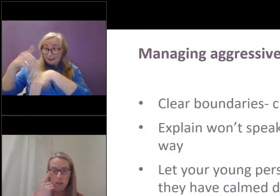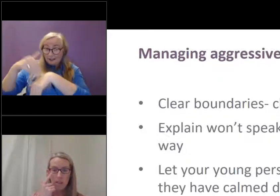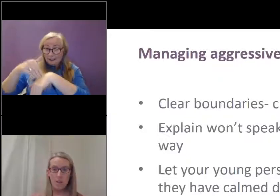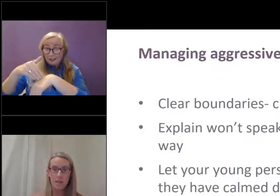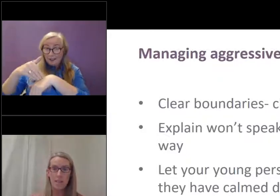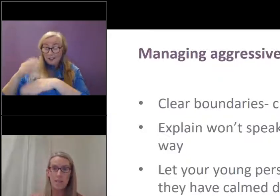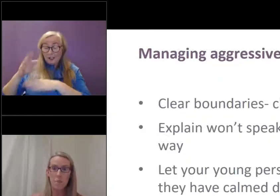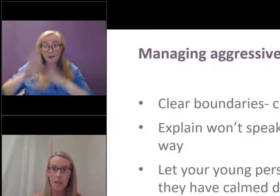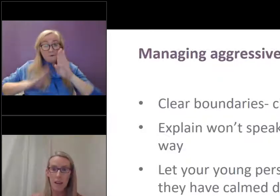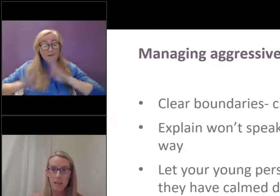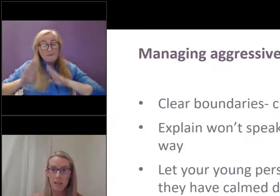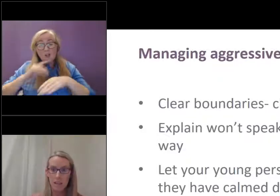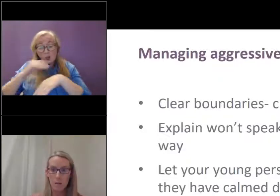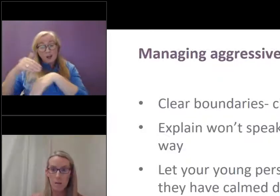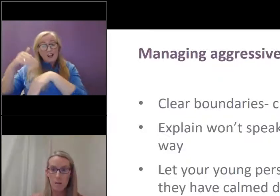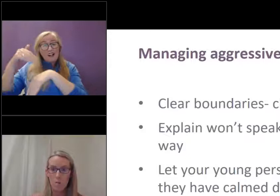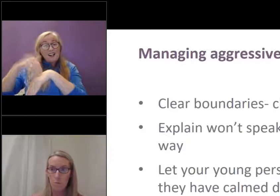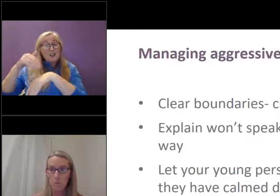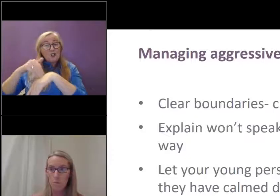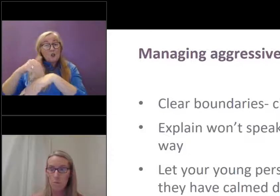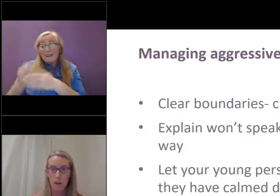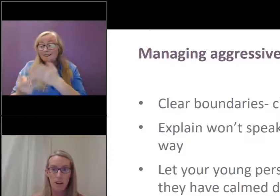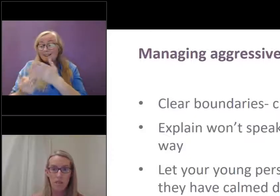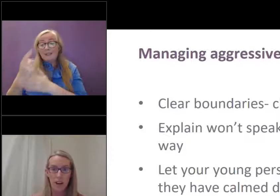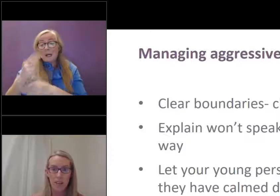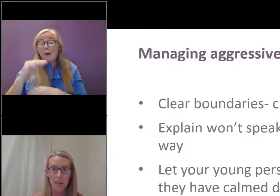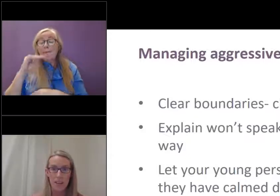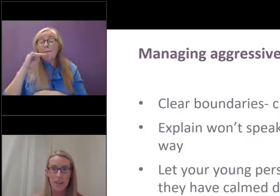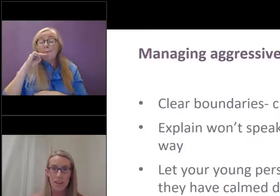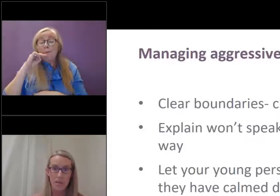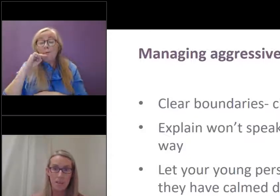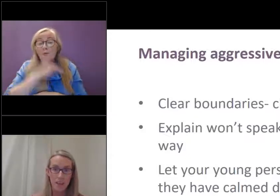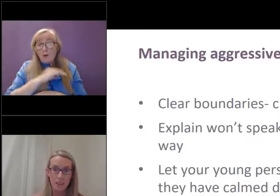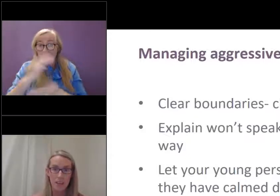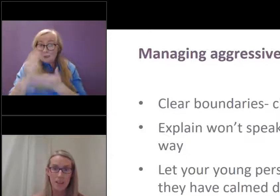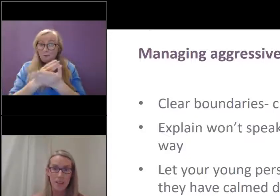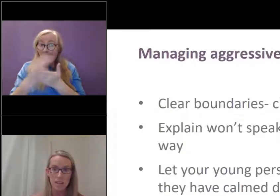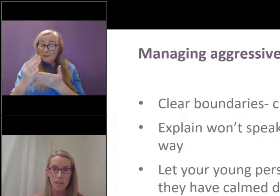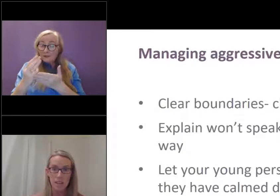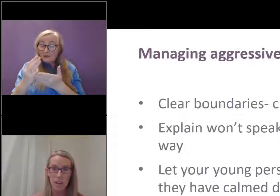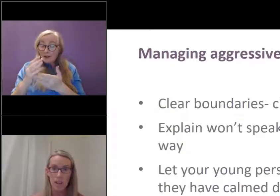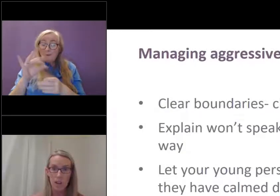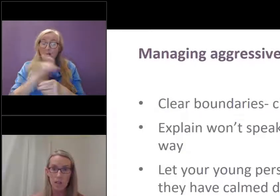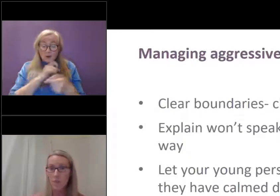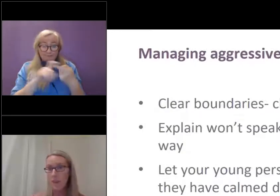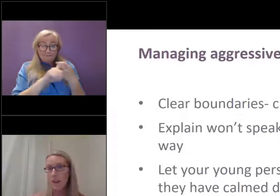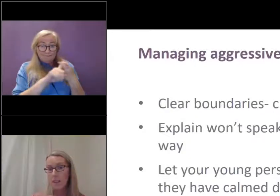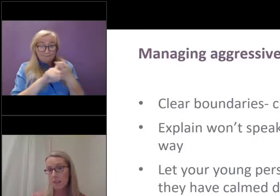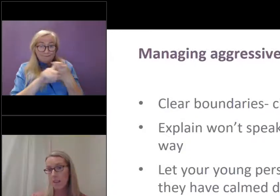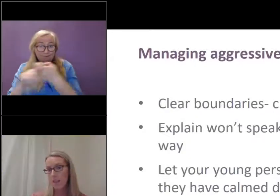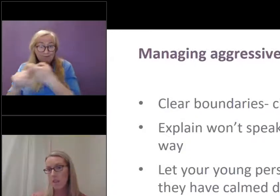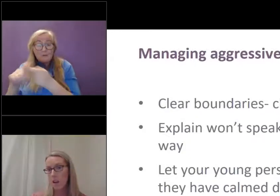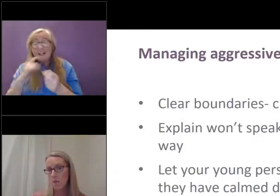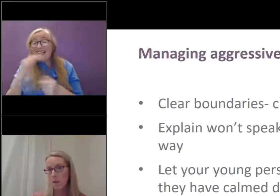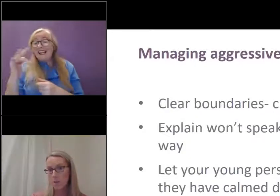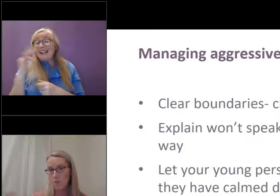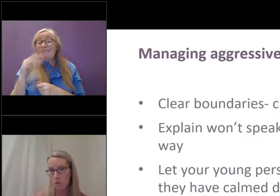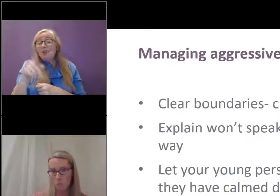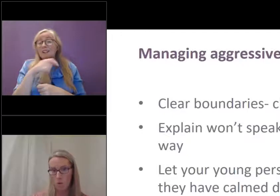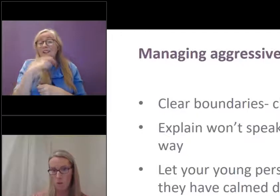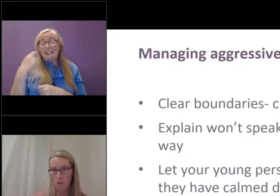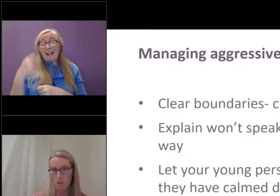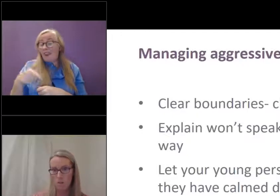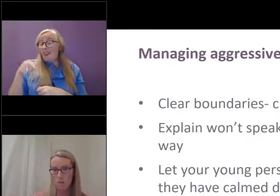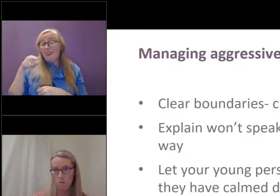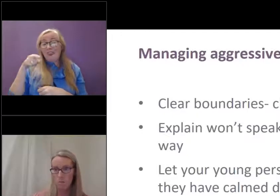once you have consequences in place, the most important part of that is to be consistent. If you say, this is the consequence